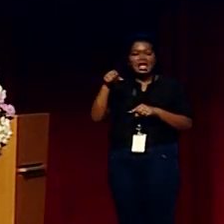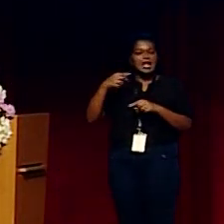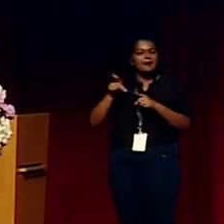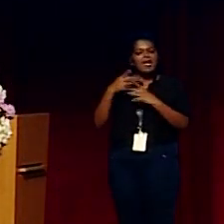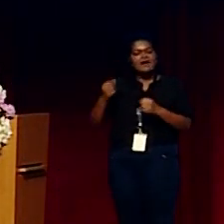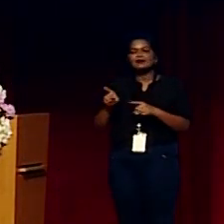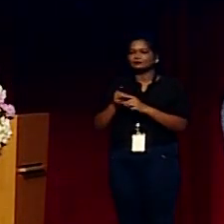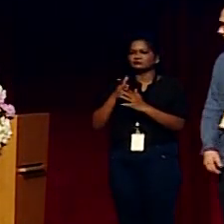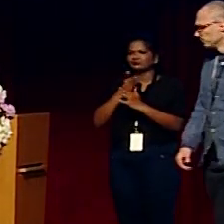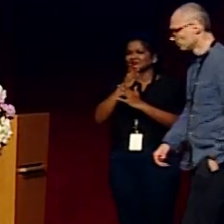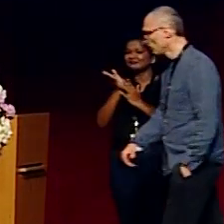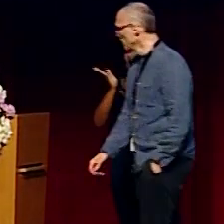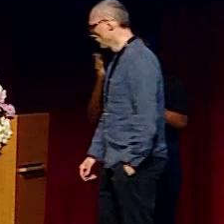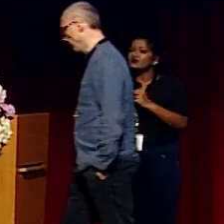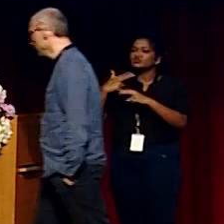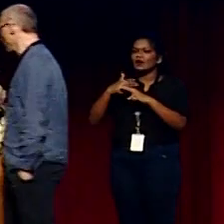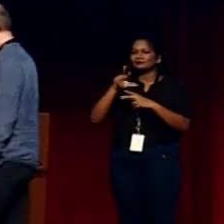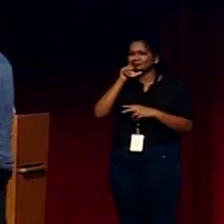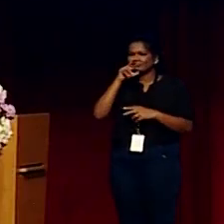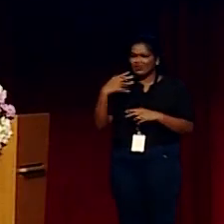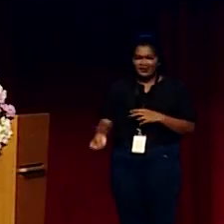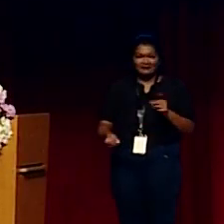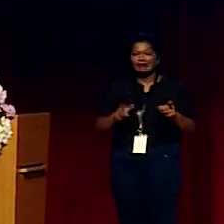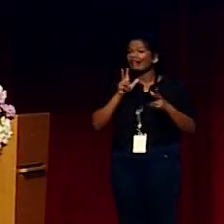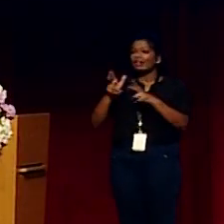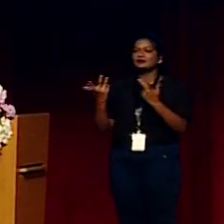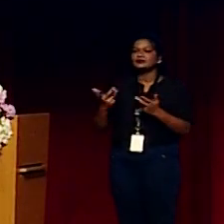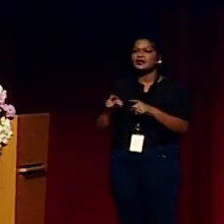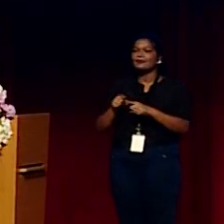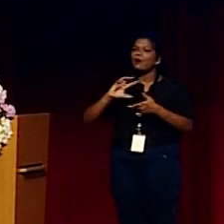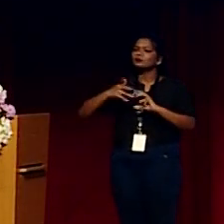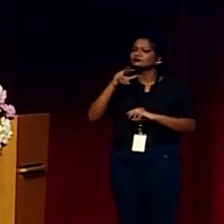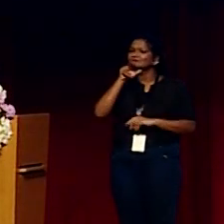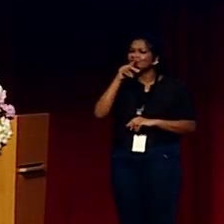this? This is the unit circle, right? So it tells us what the